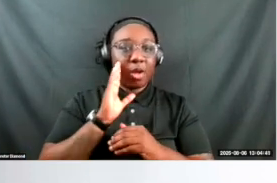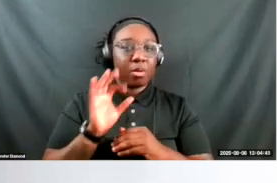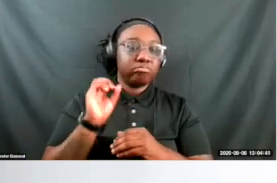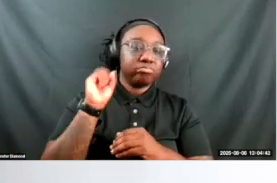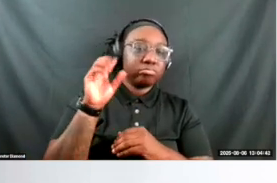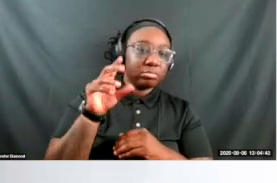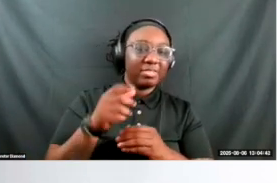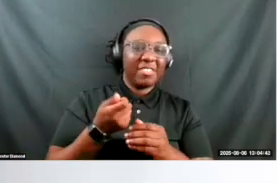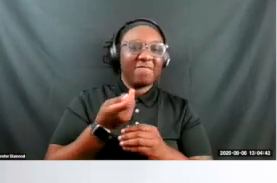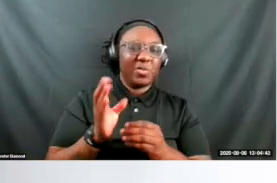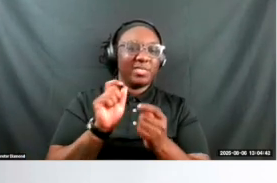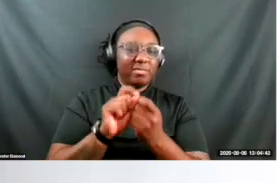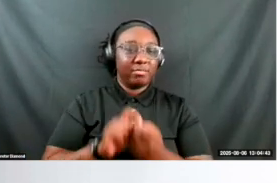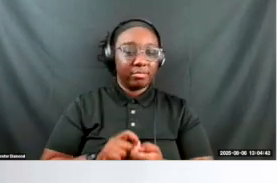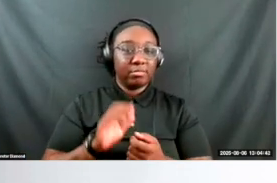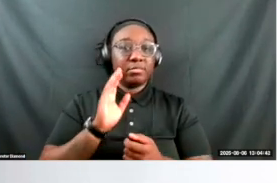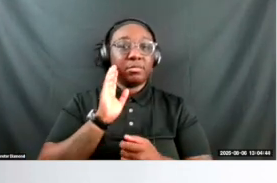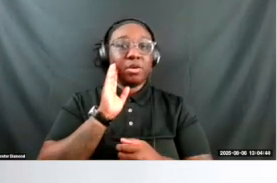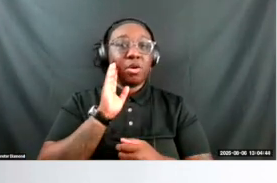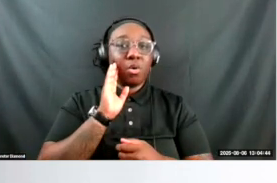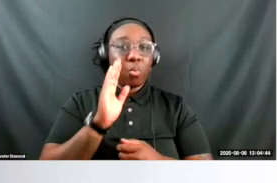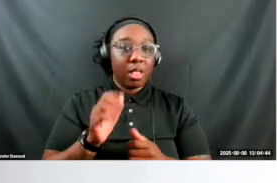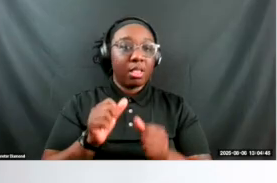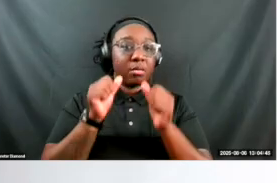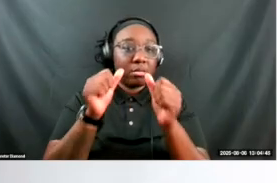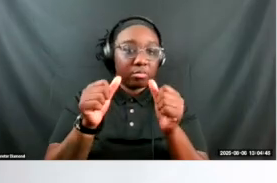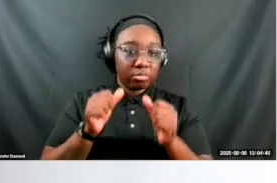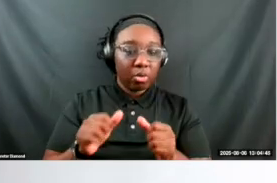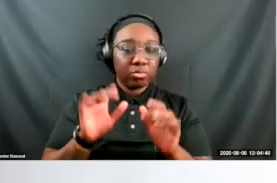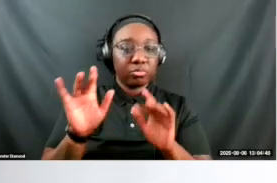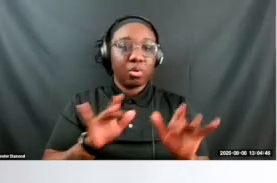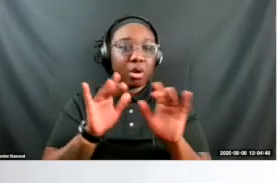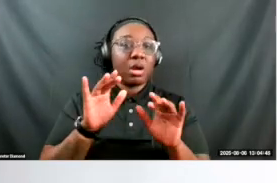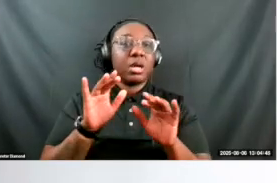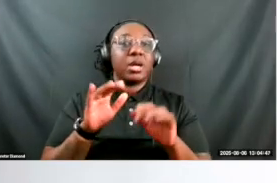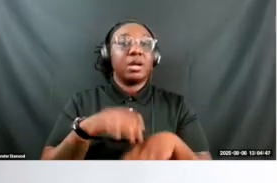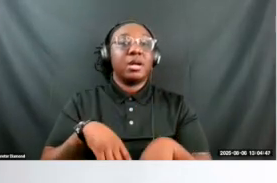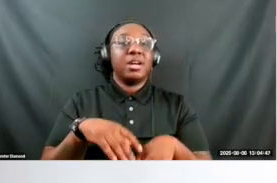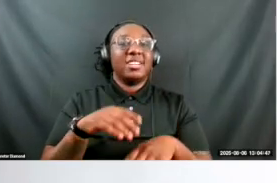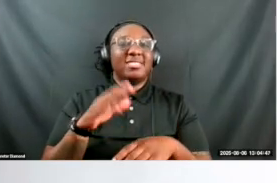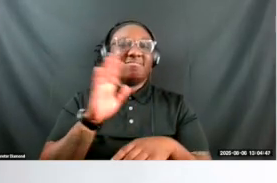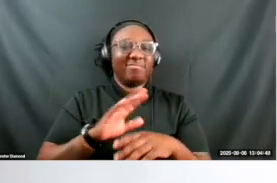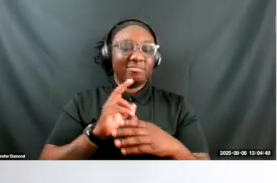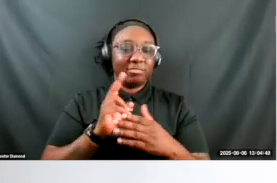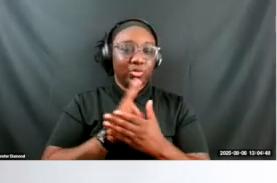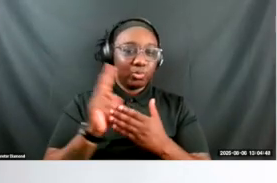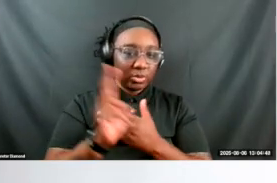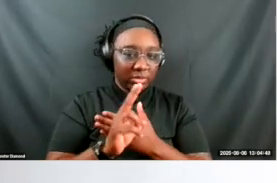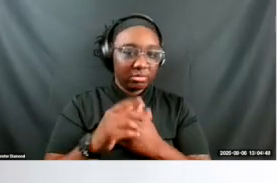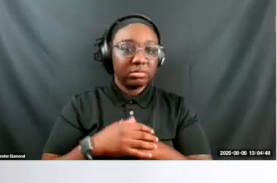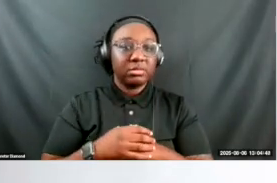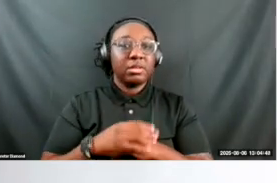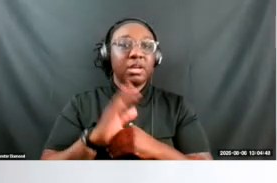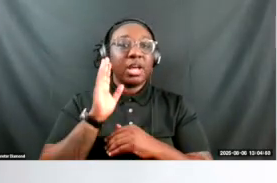We'll post the recording and attendee list on the Low Carbon Transportation Incentives webpage in about 2 weeks, and we'll email meeting registrants